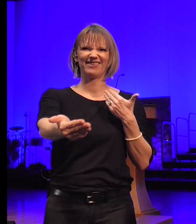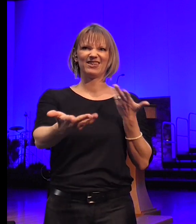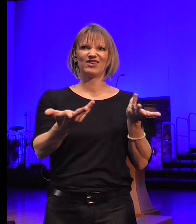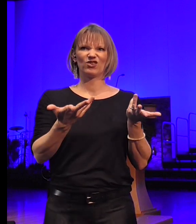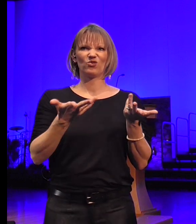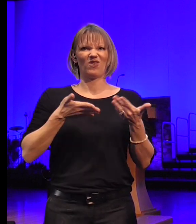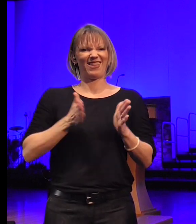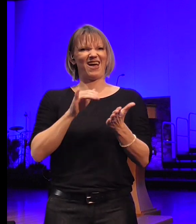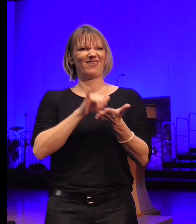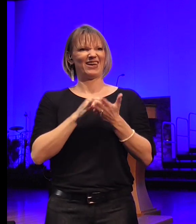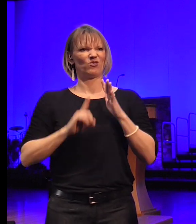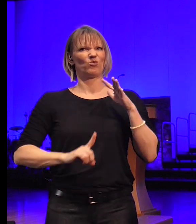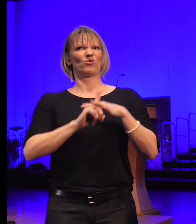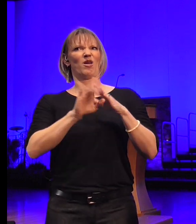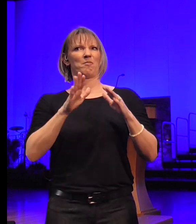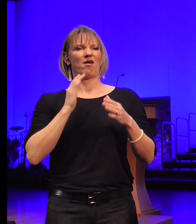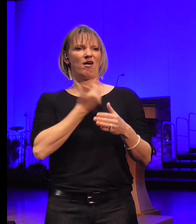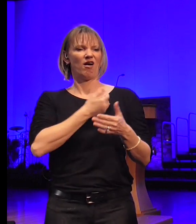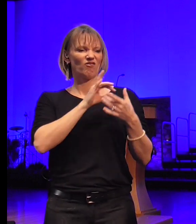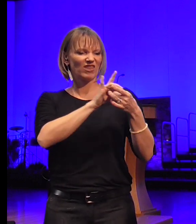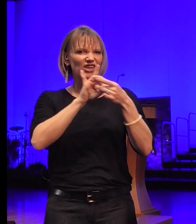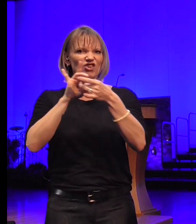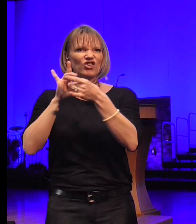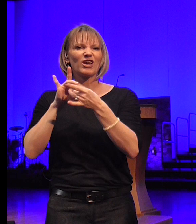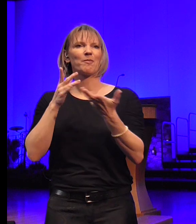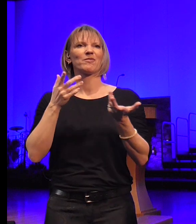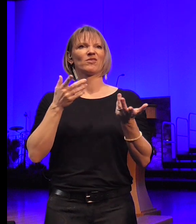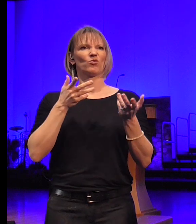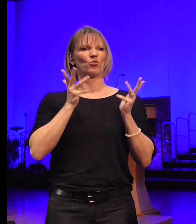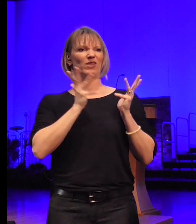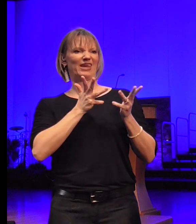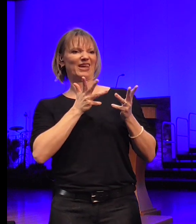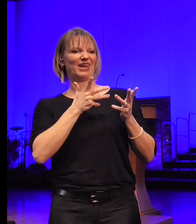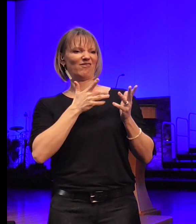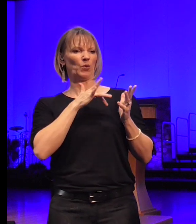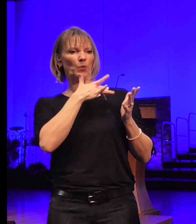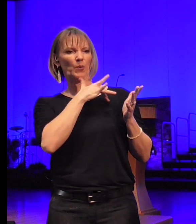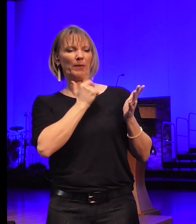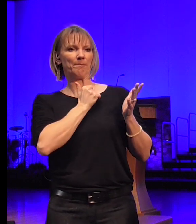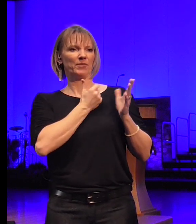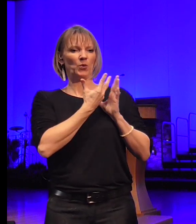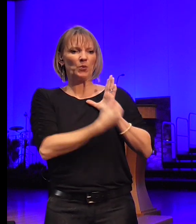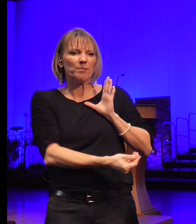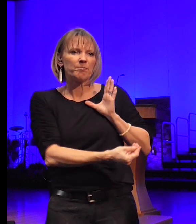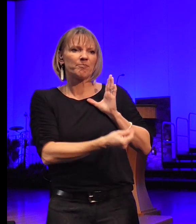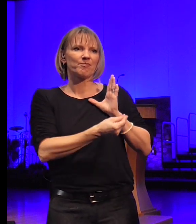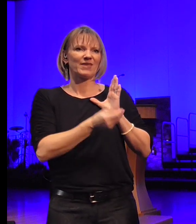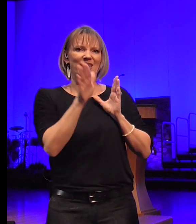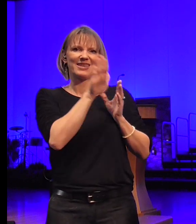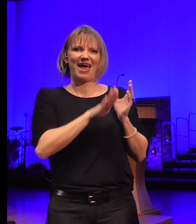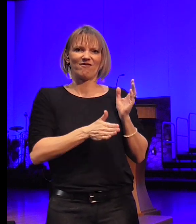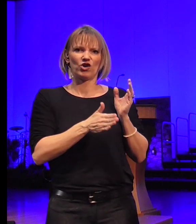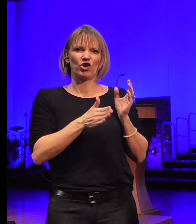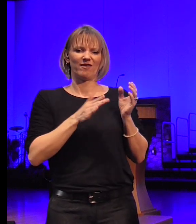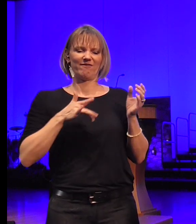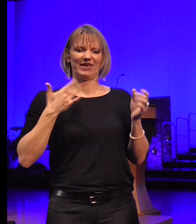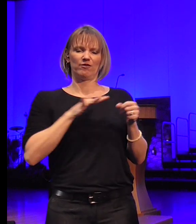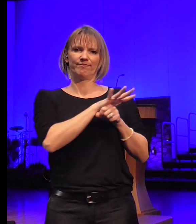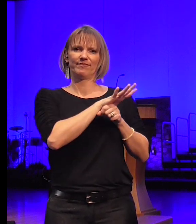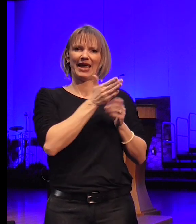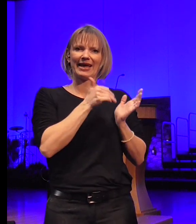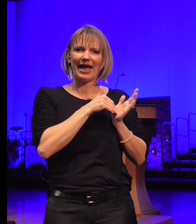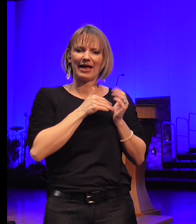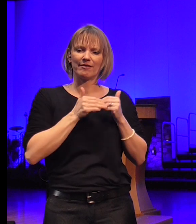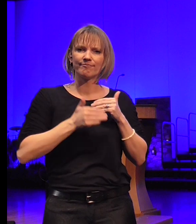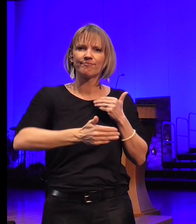in our relationships, to leave a gaping hole that will never be filled the rest of our lives, to submit